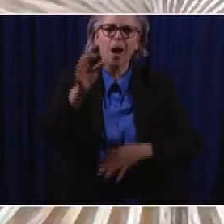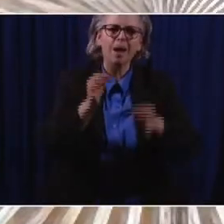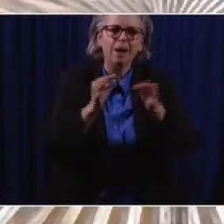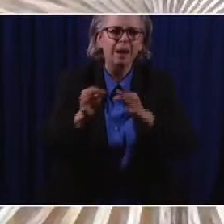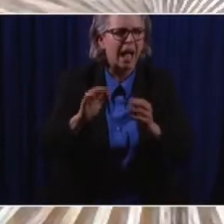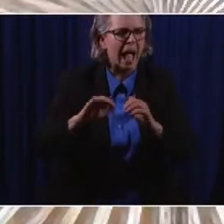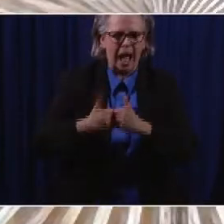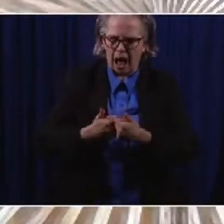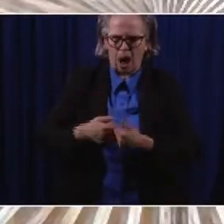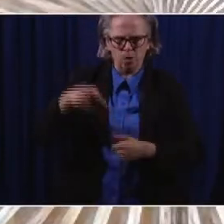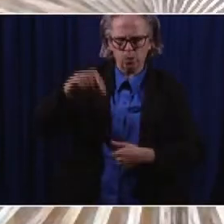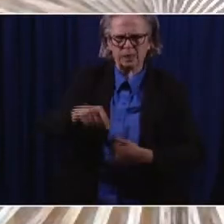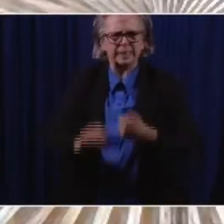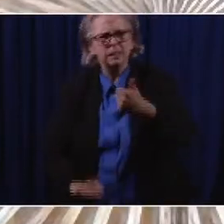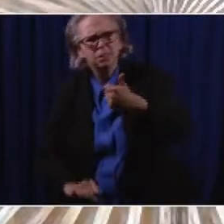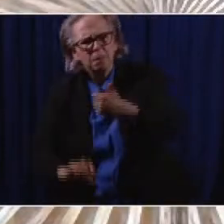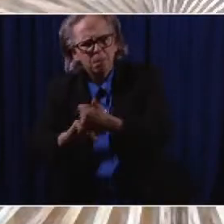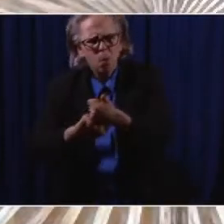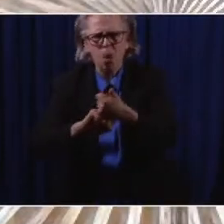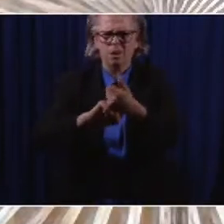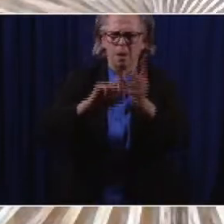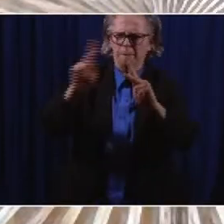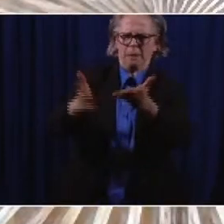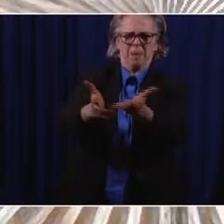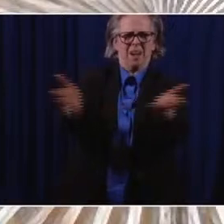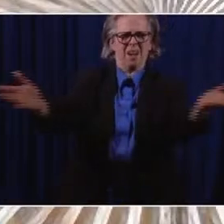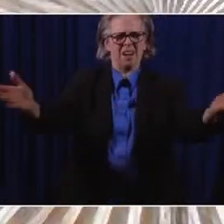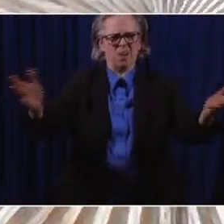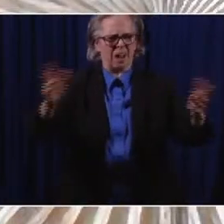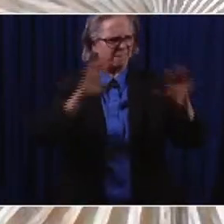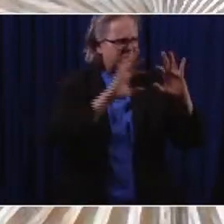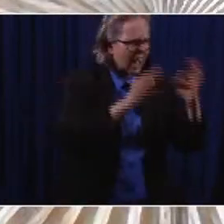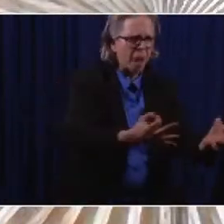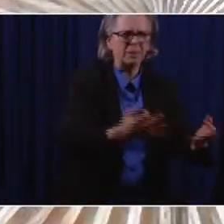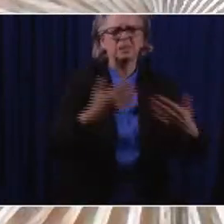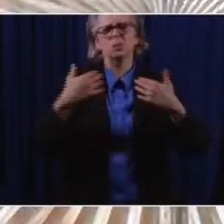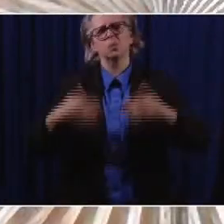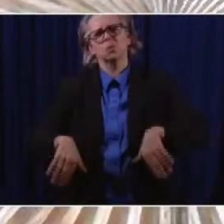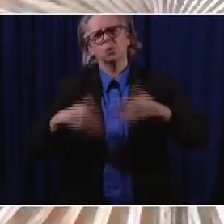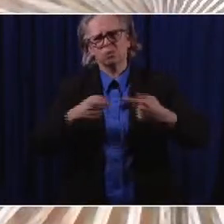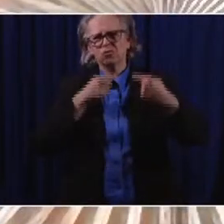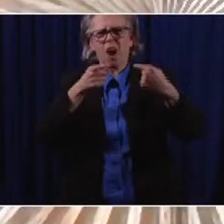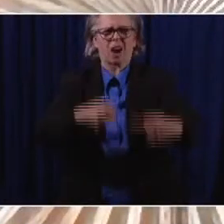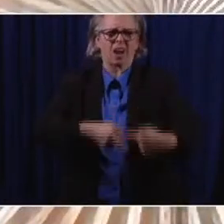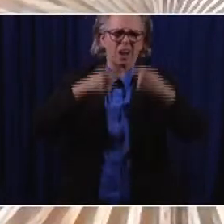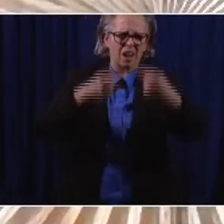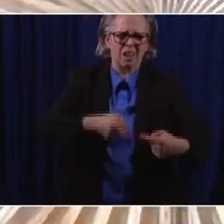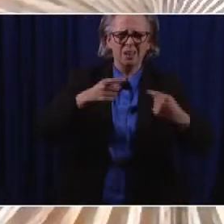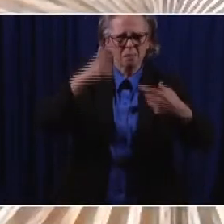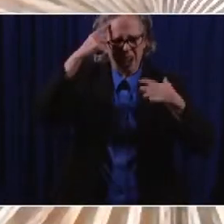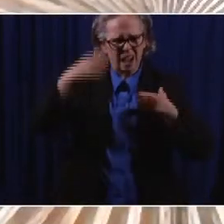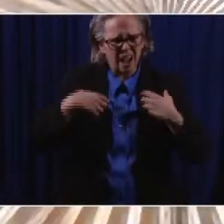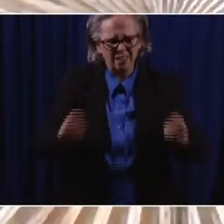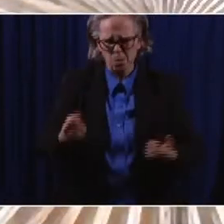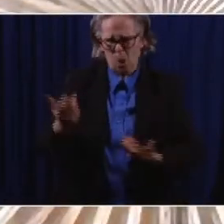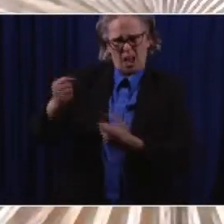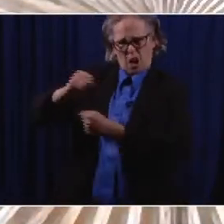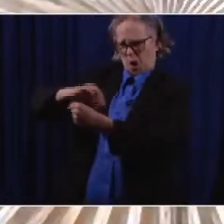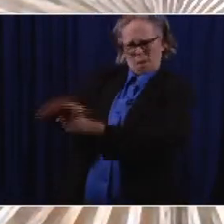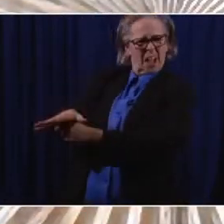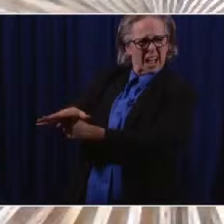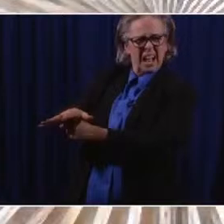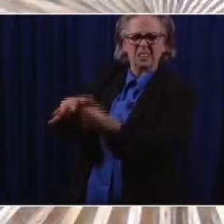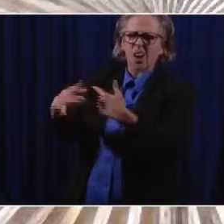families. As you said, we have seen some increases that have concerned